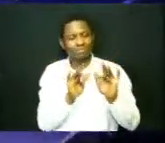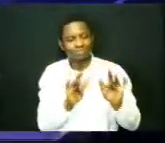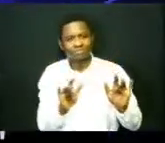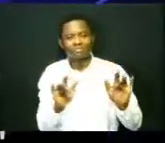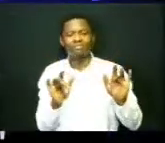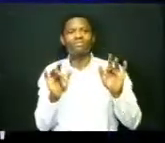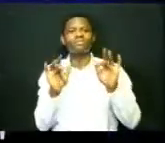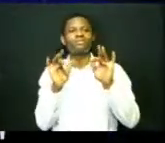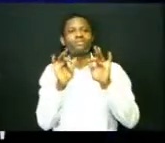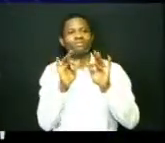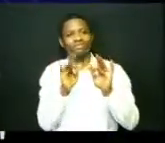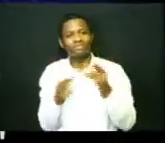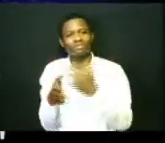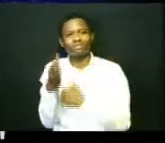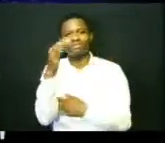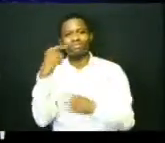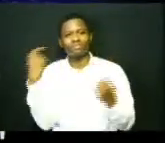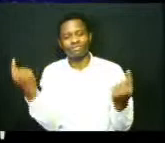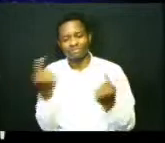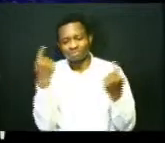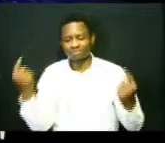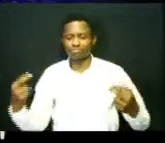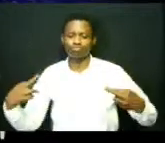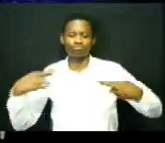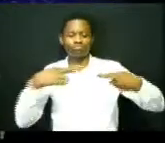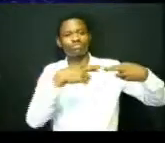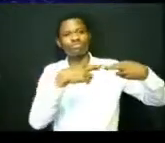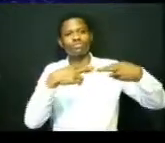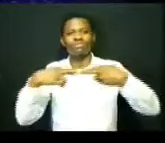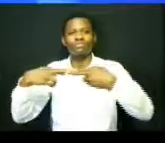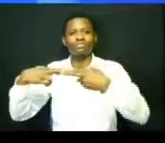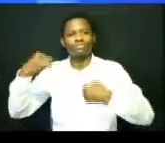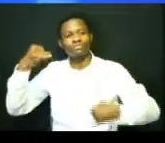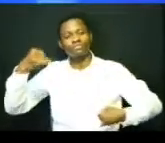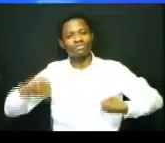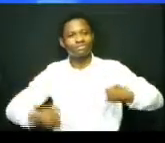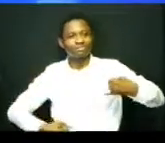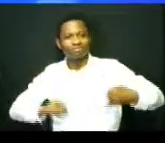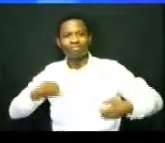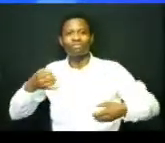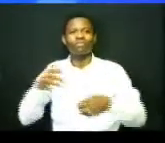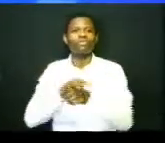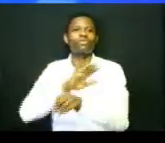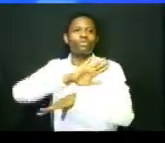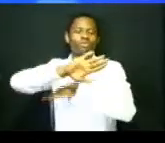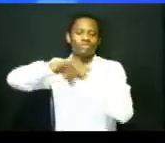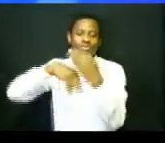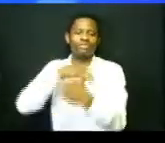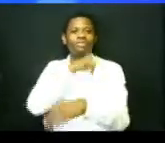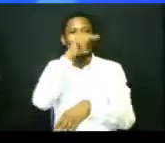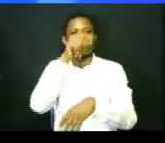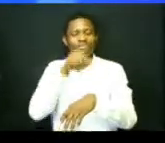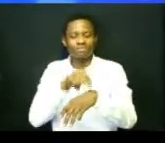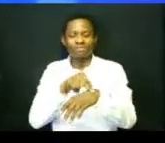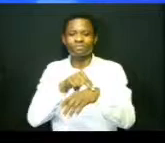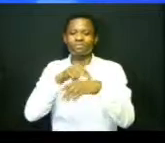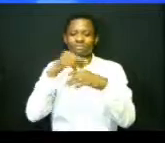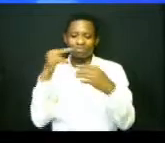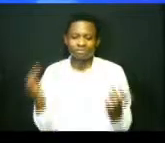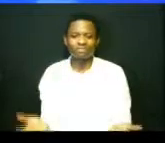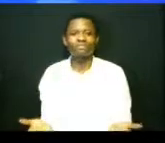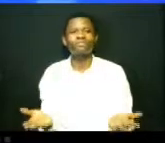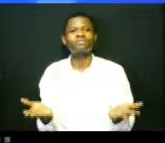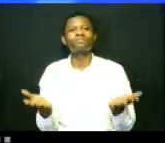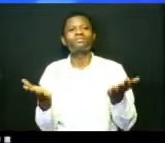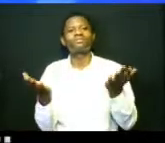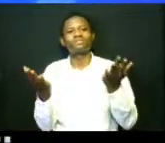and sing, just reconcile. Joyful all ye